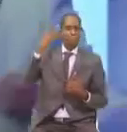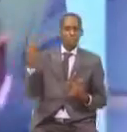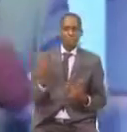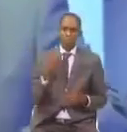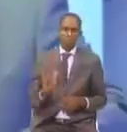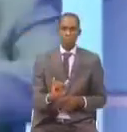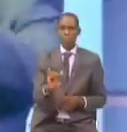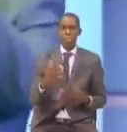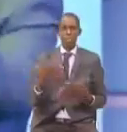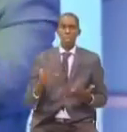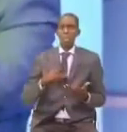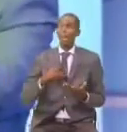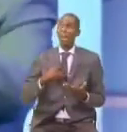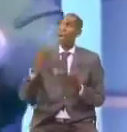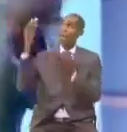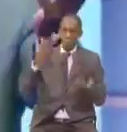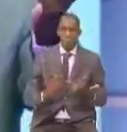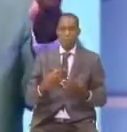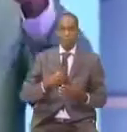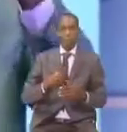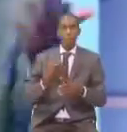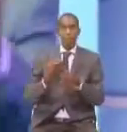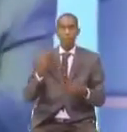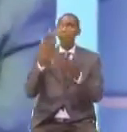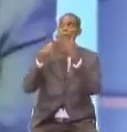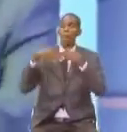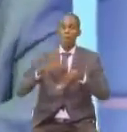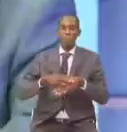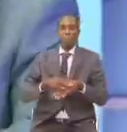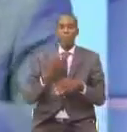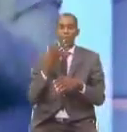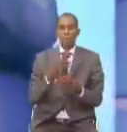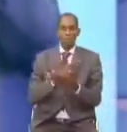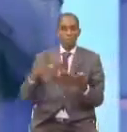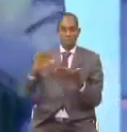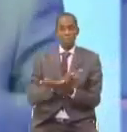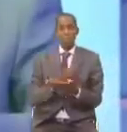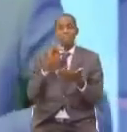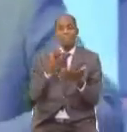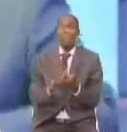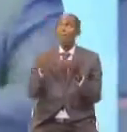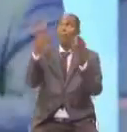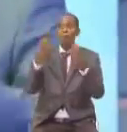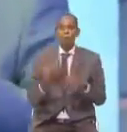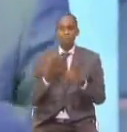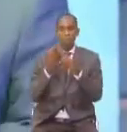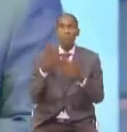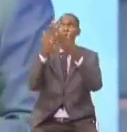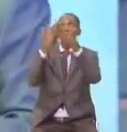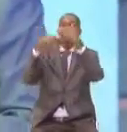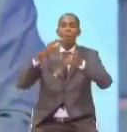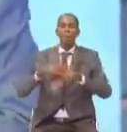you a garment from heaven, the garment and the robe of righteousness that comes from heaven, and I've